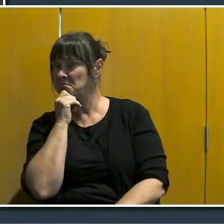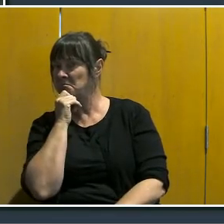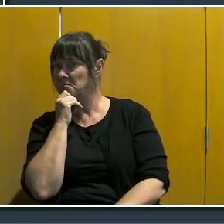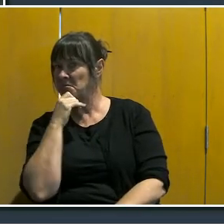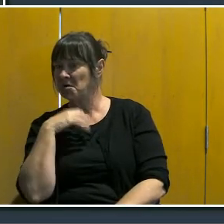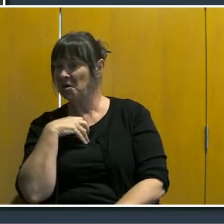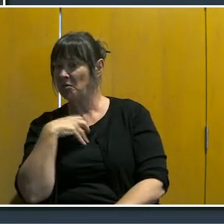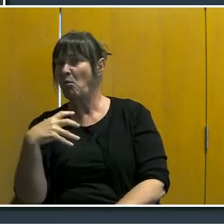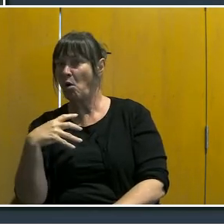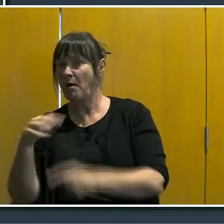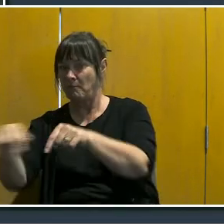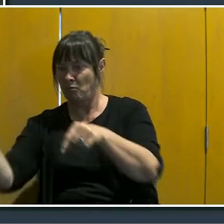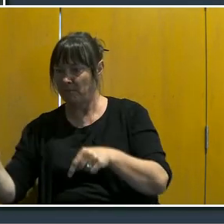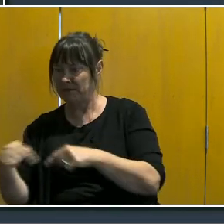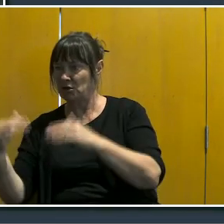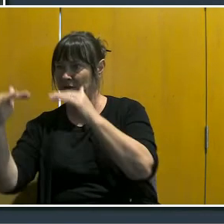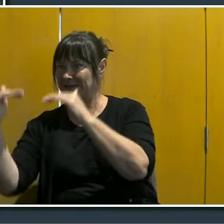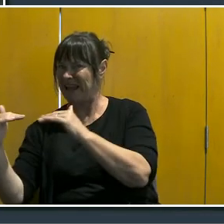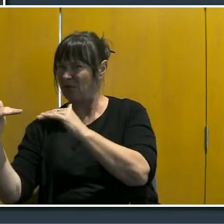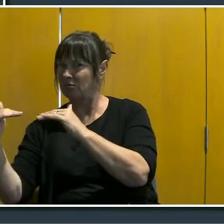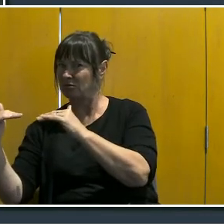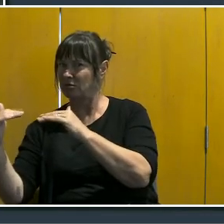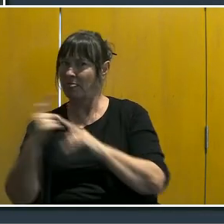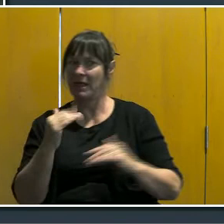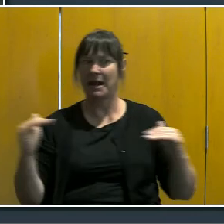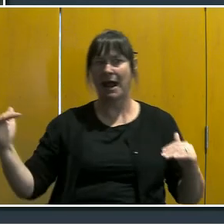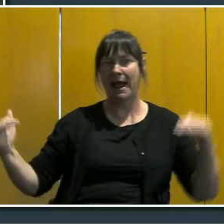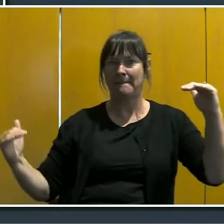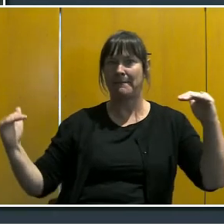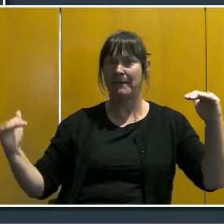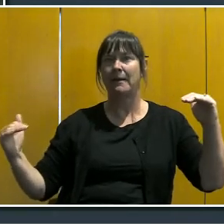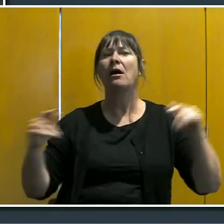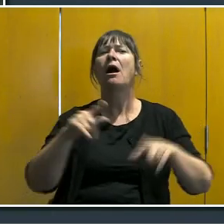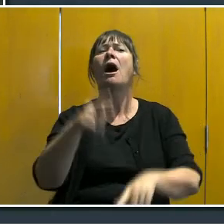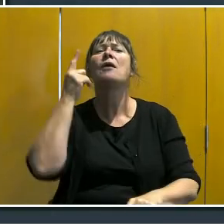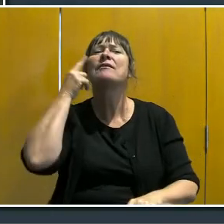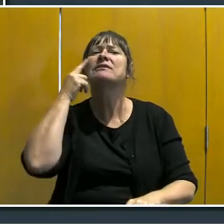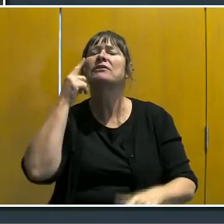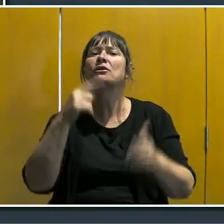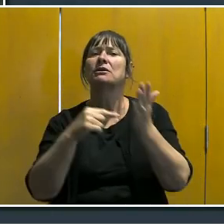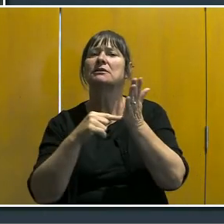going down than there is going up, so it's easy. And if I look at the adjustments I made in Tararua around the rates,